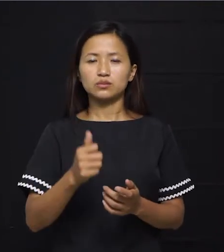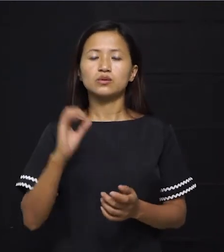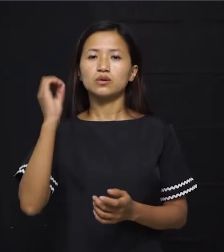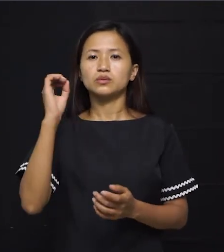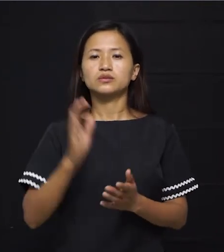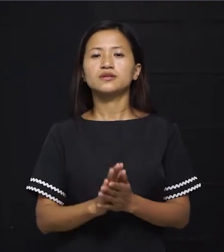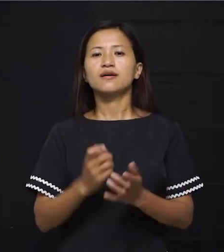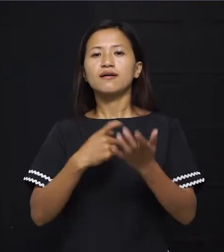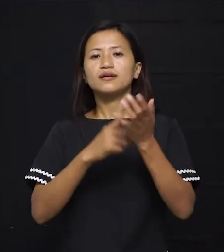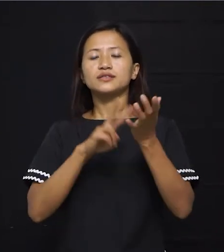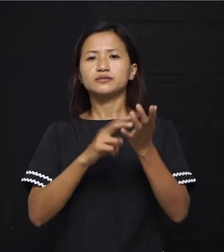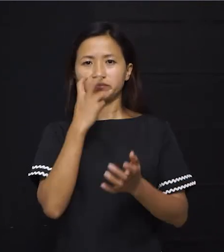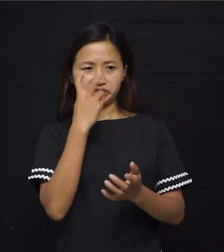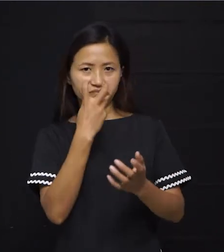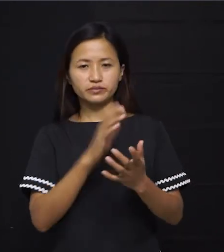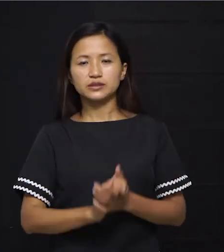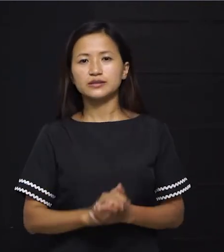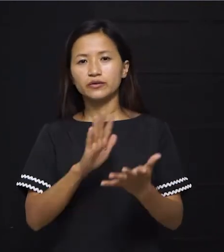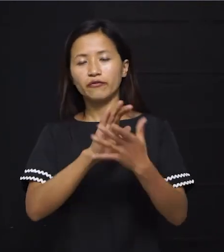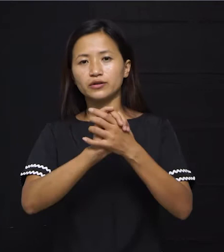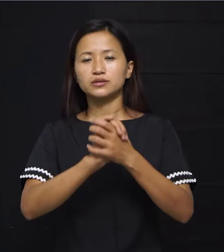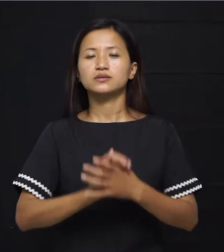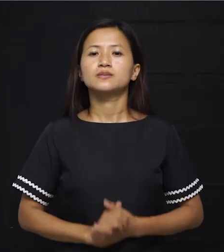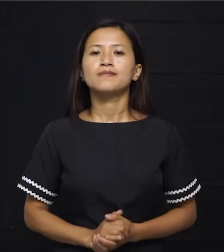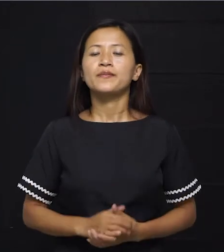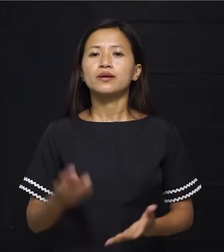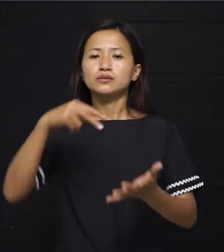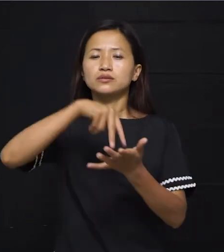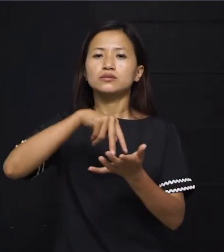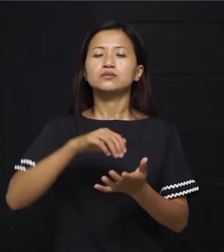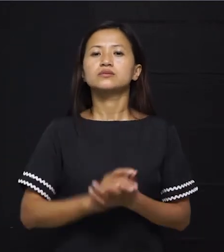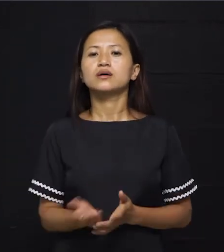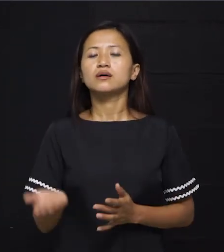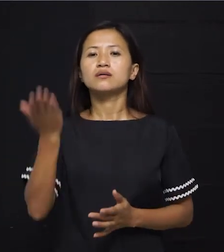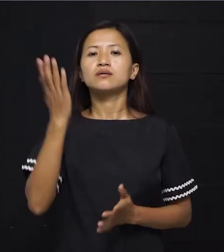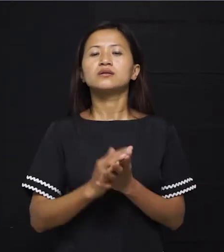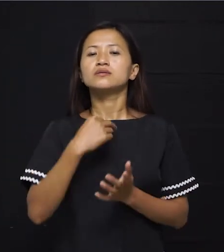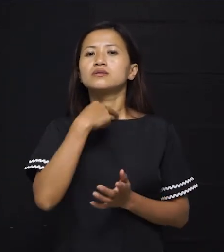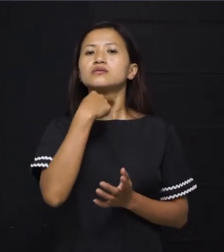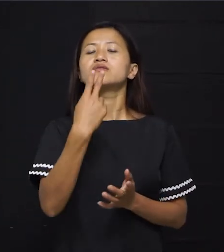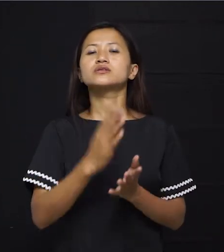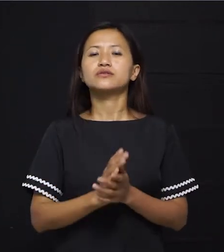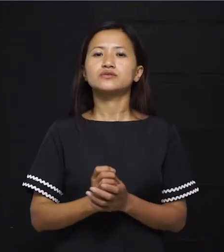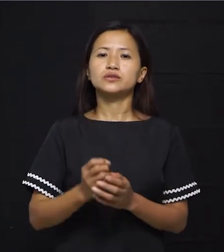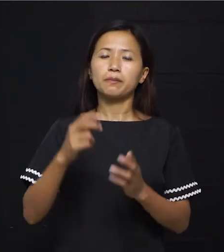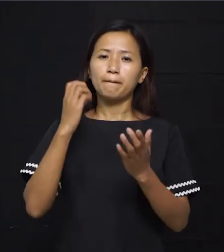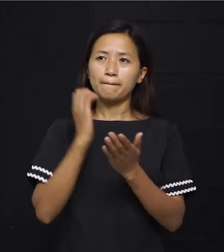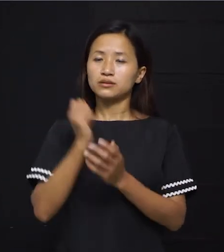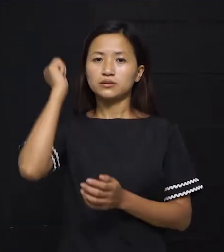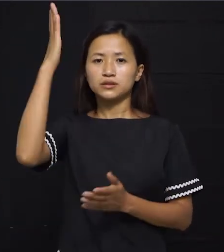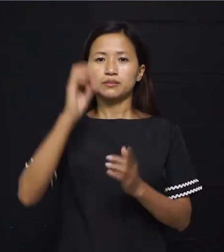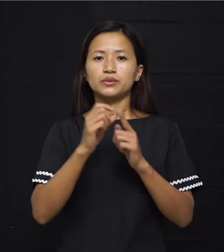to take revenge on his friend. And when he stood up, he said, "The voice of the punch is the voice of